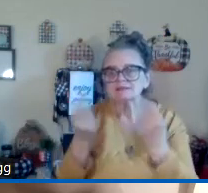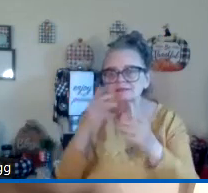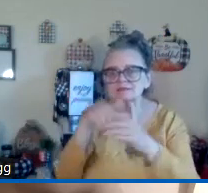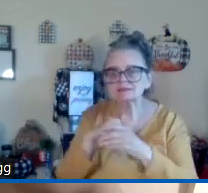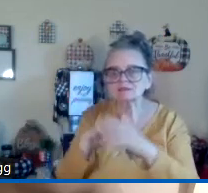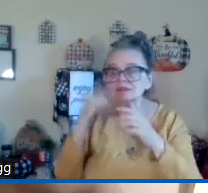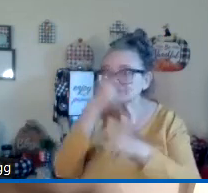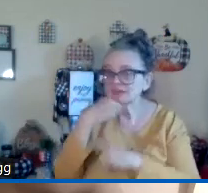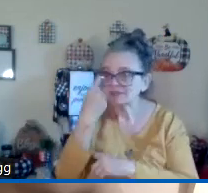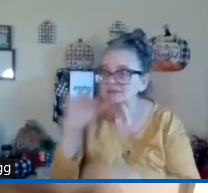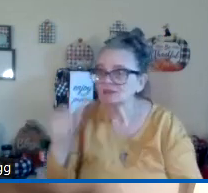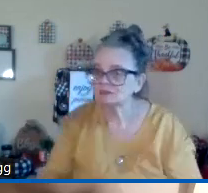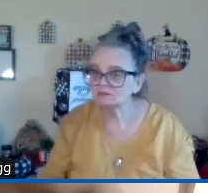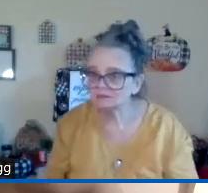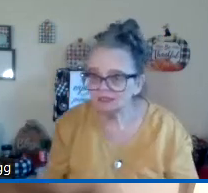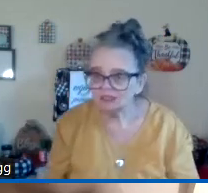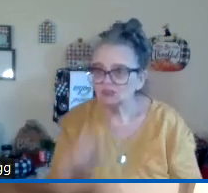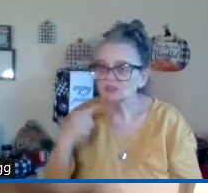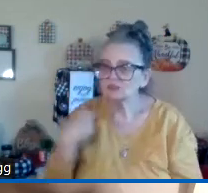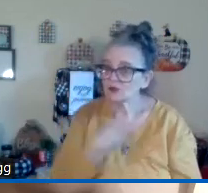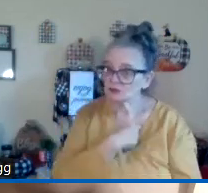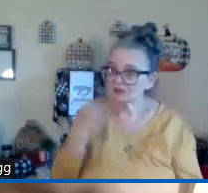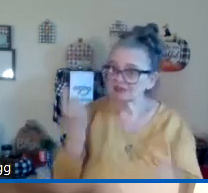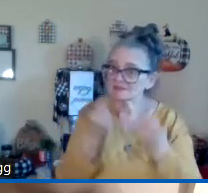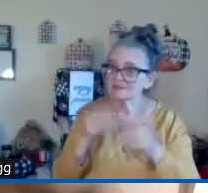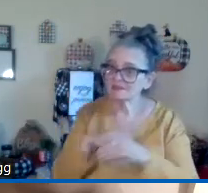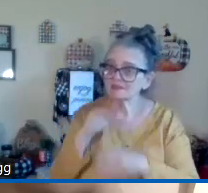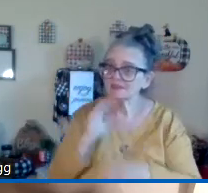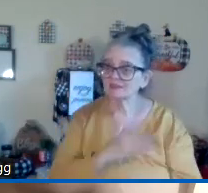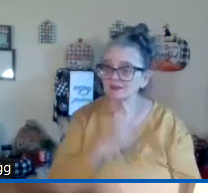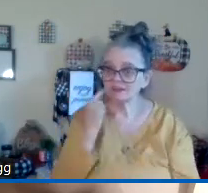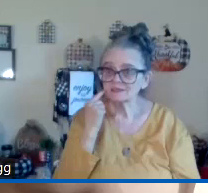people will appreciate honest criticism